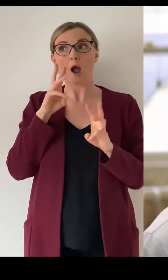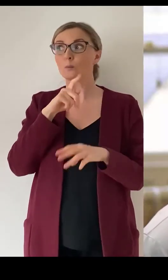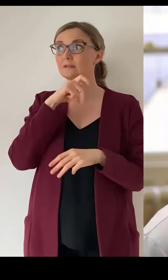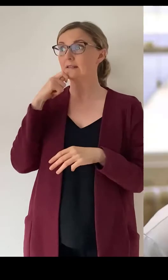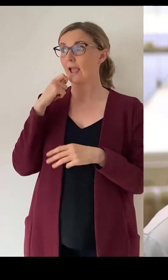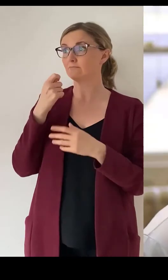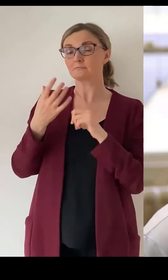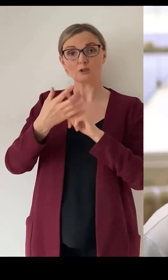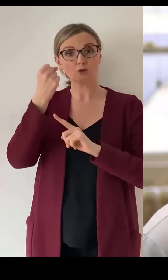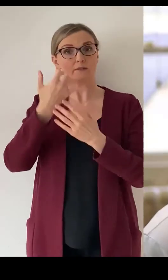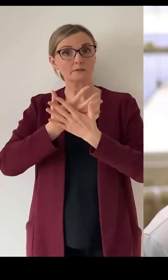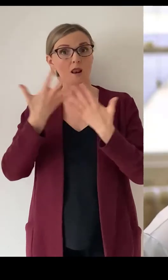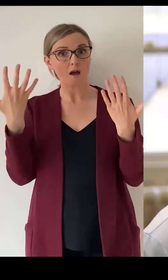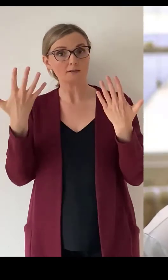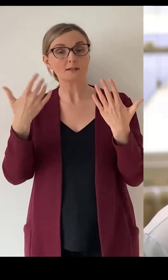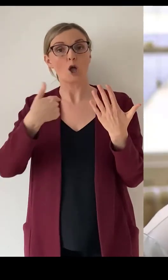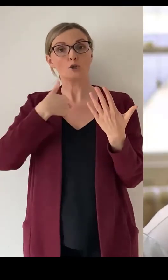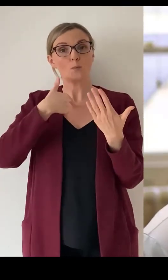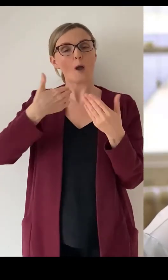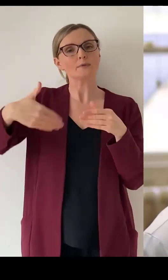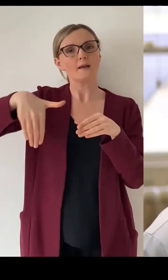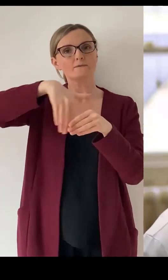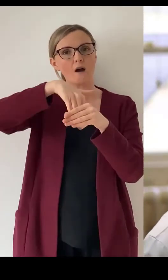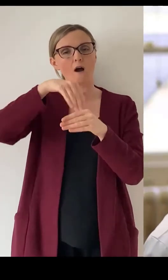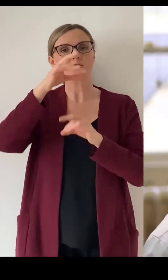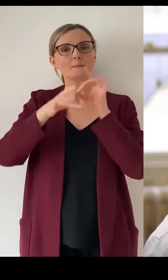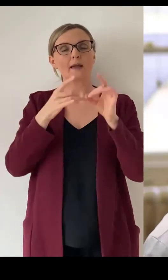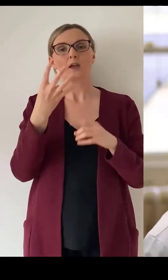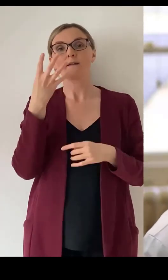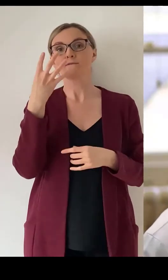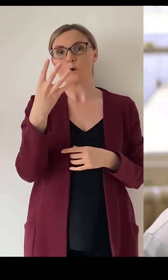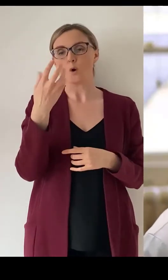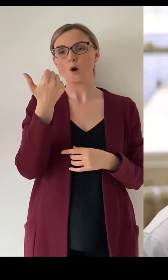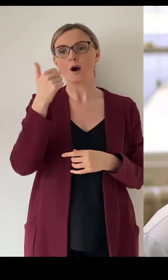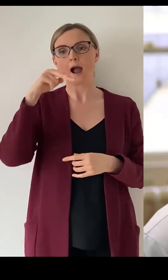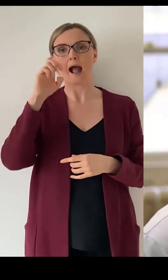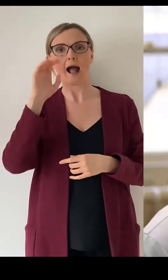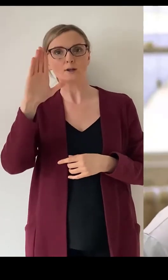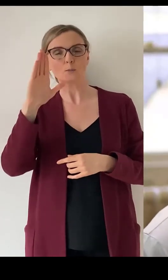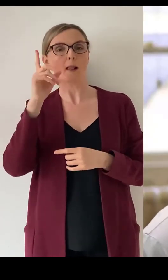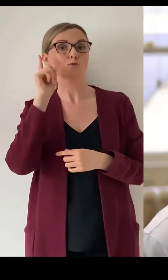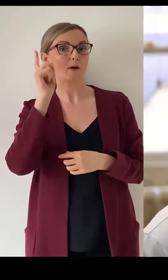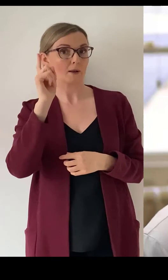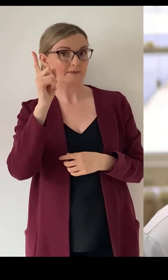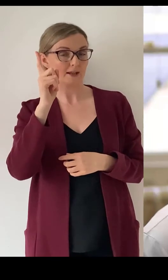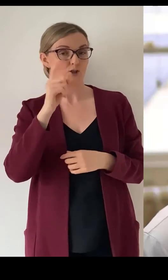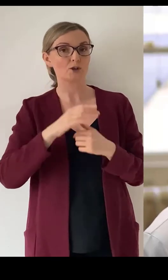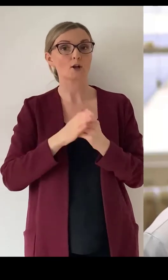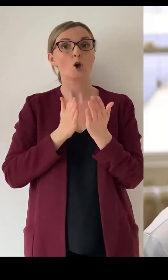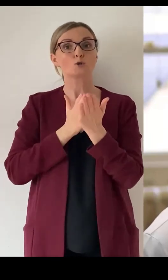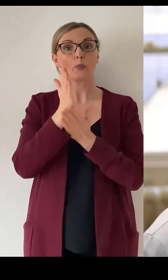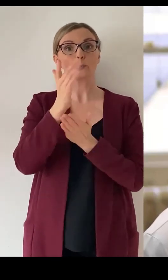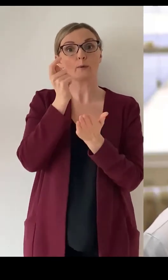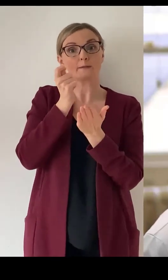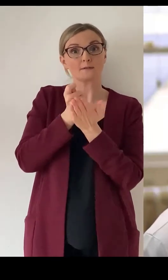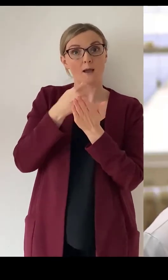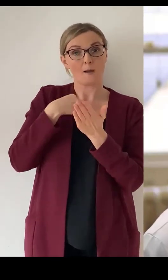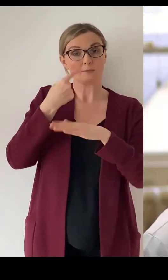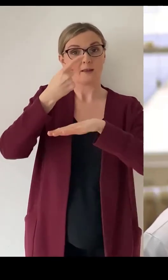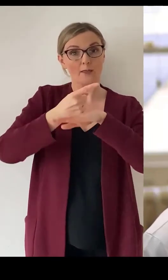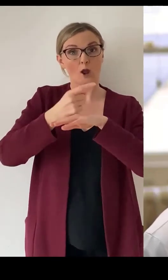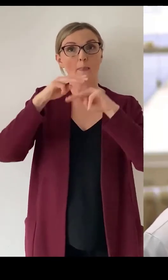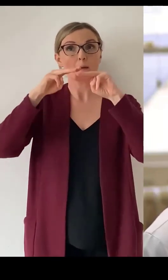So I was involved in making 4 annual recommendations, and over that time period the minimum wage